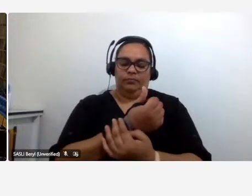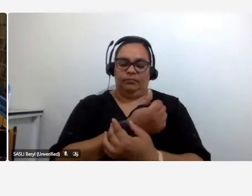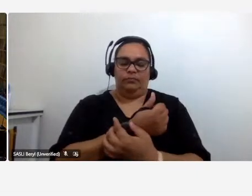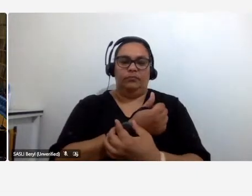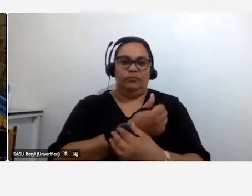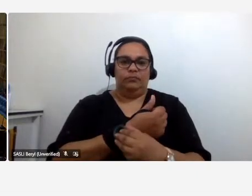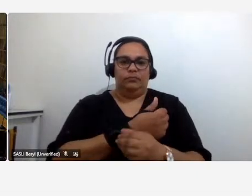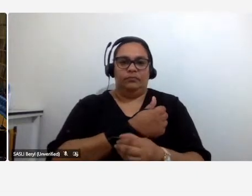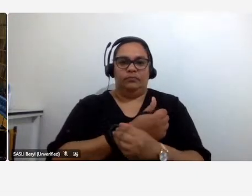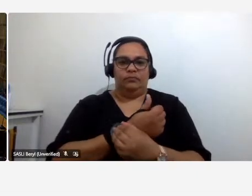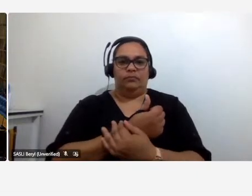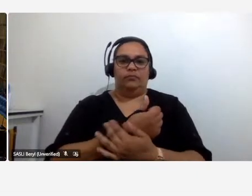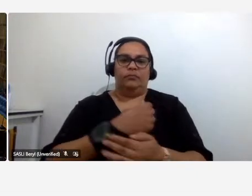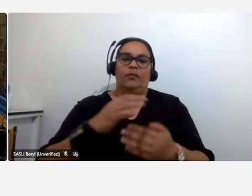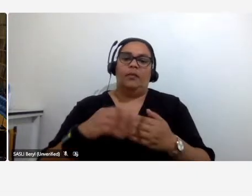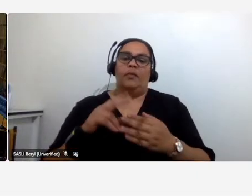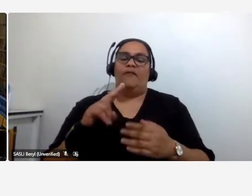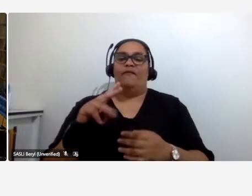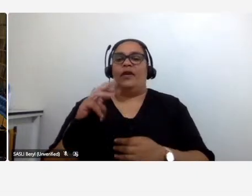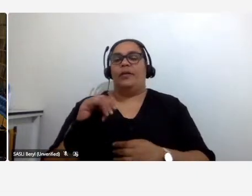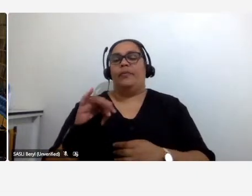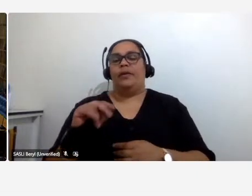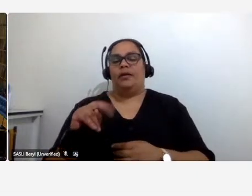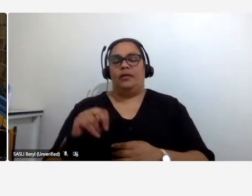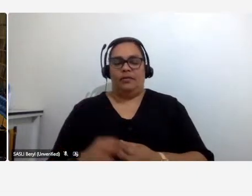Member van Manen.